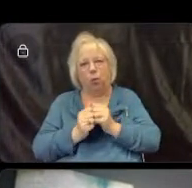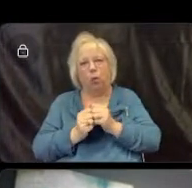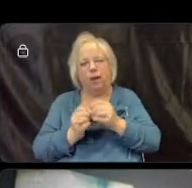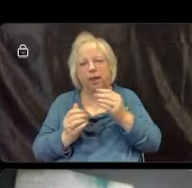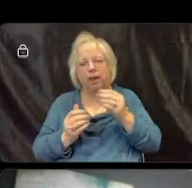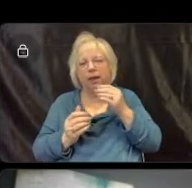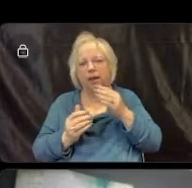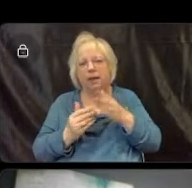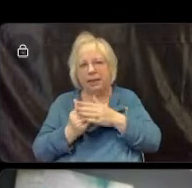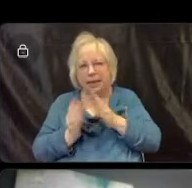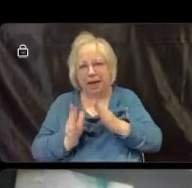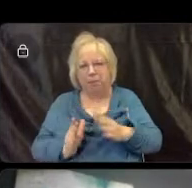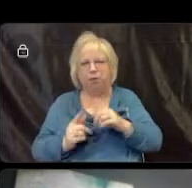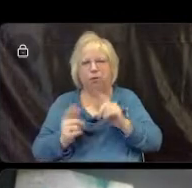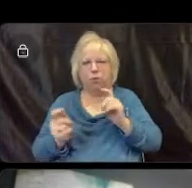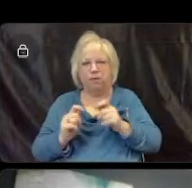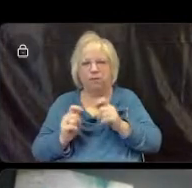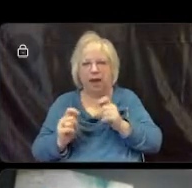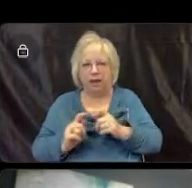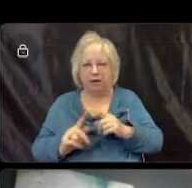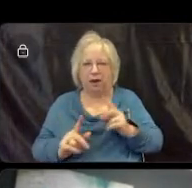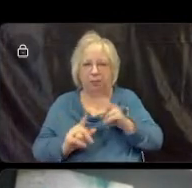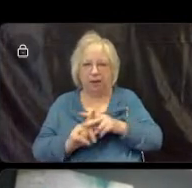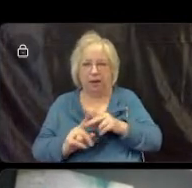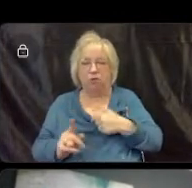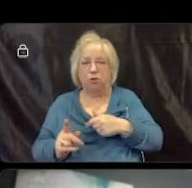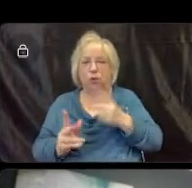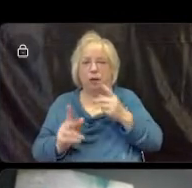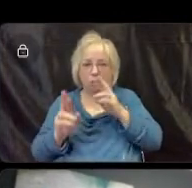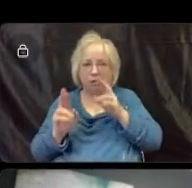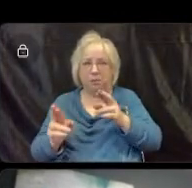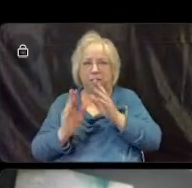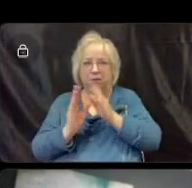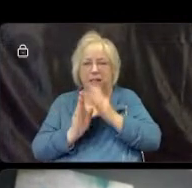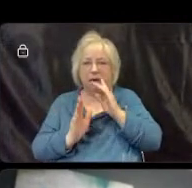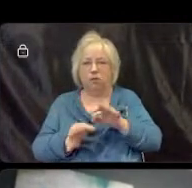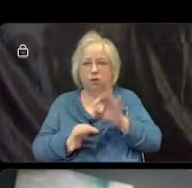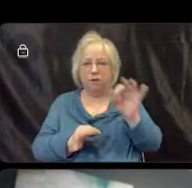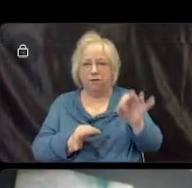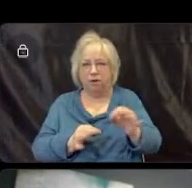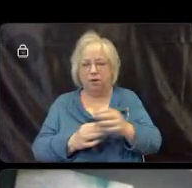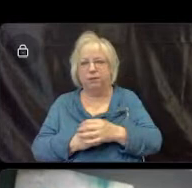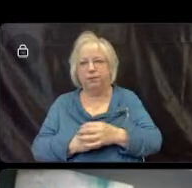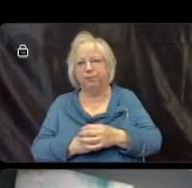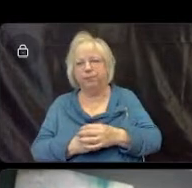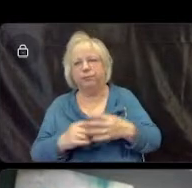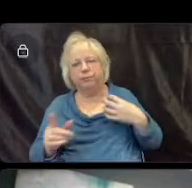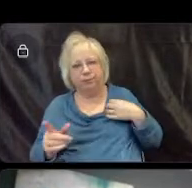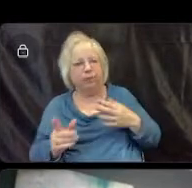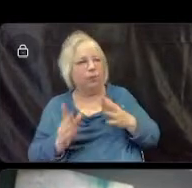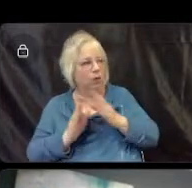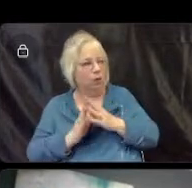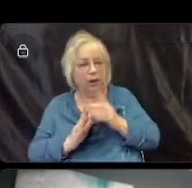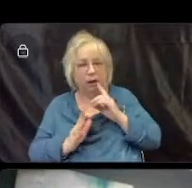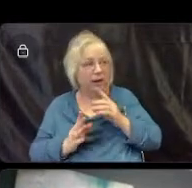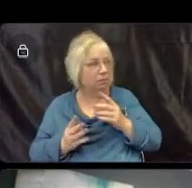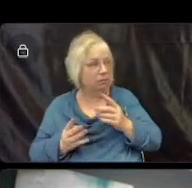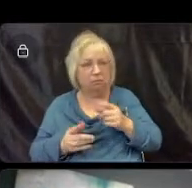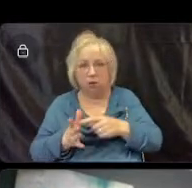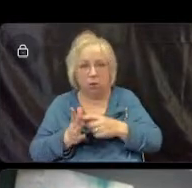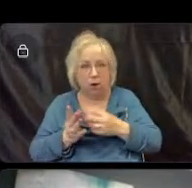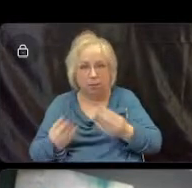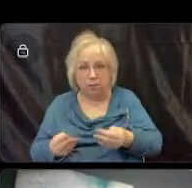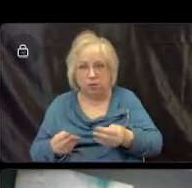our application. We would like to respectfully request a deferral. Okay. Request has been made. Does that require a motion?